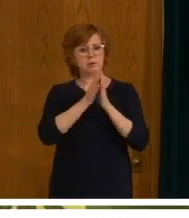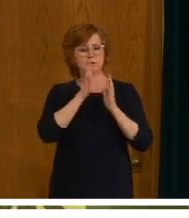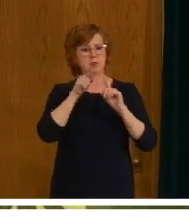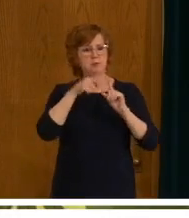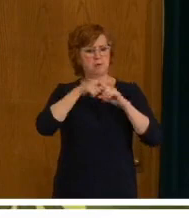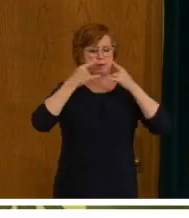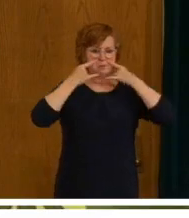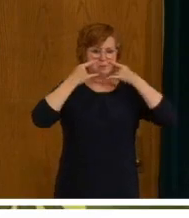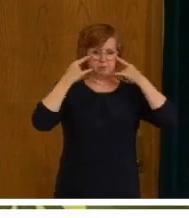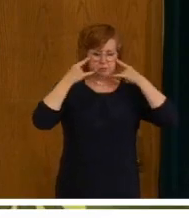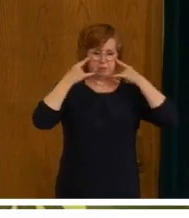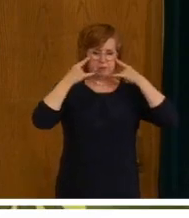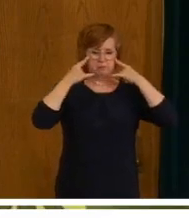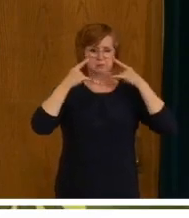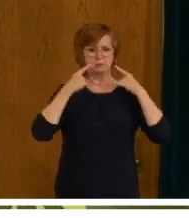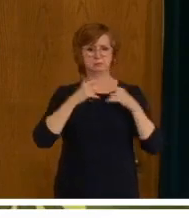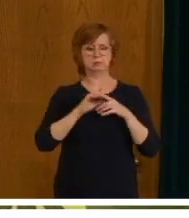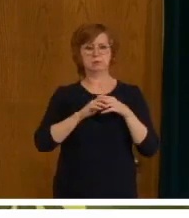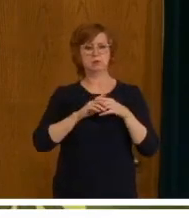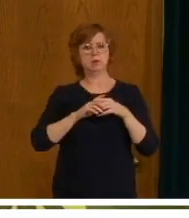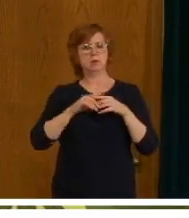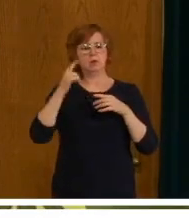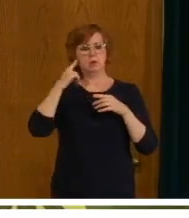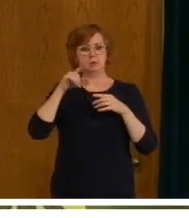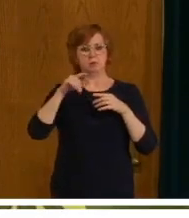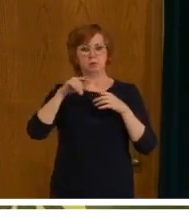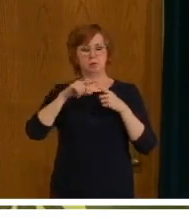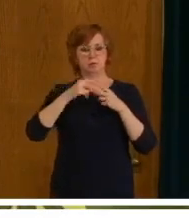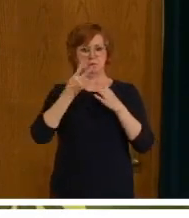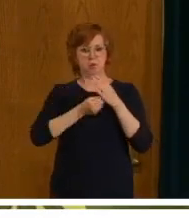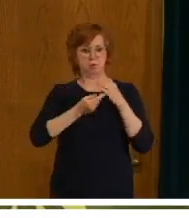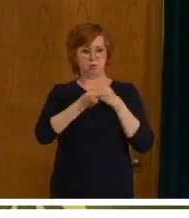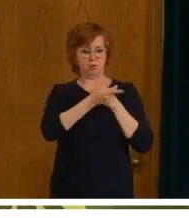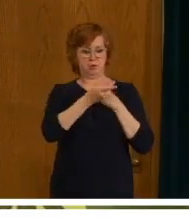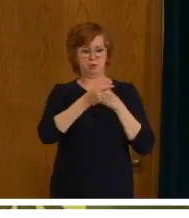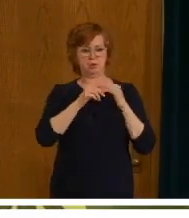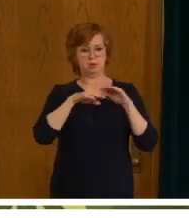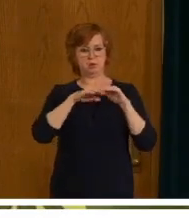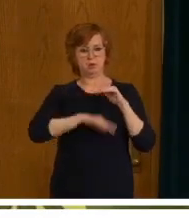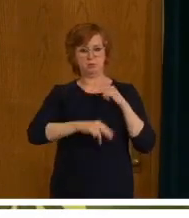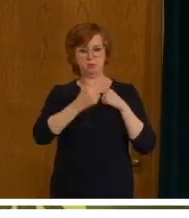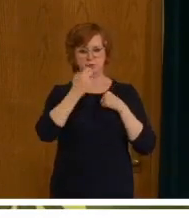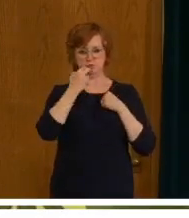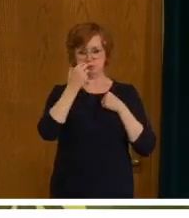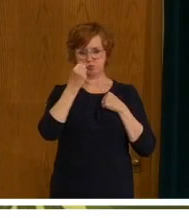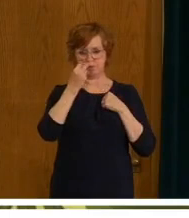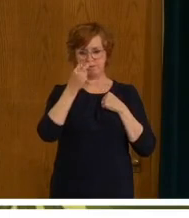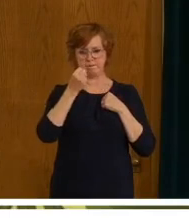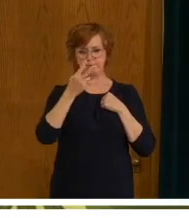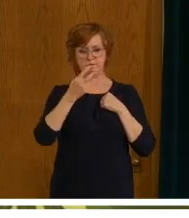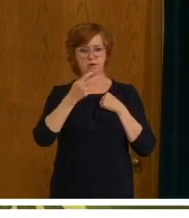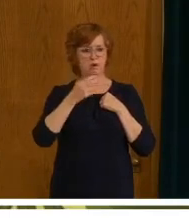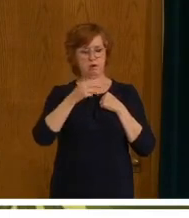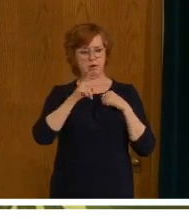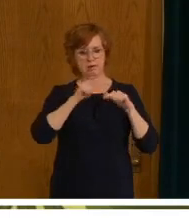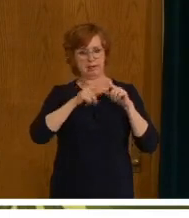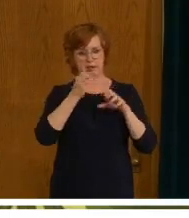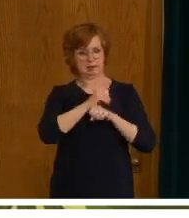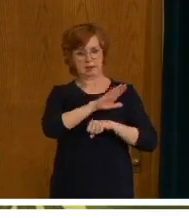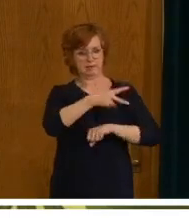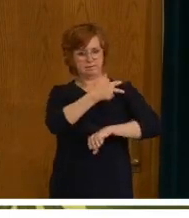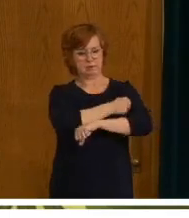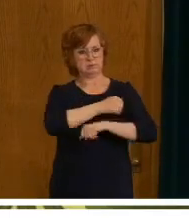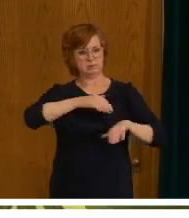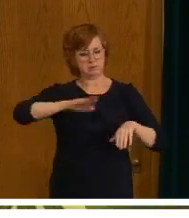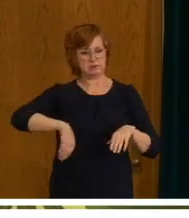Premier Moe and Dr. Shahab, children under the age of 12 can't get vaccines, as mentioned earlier, but also